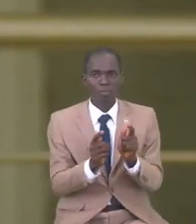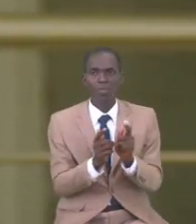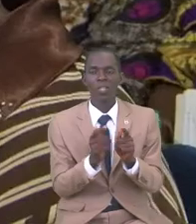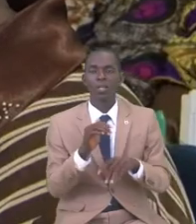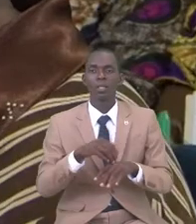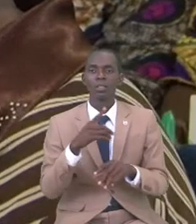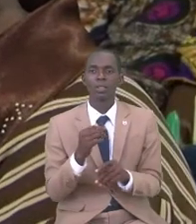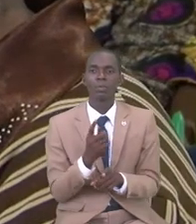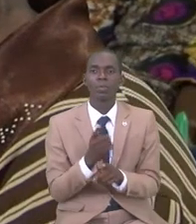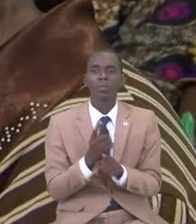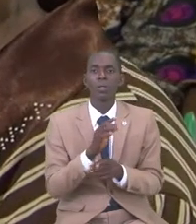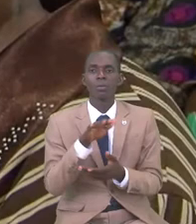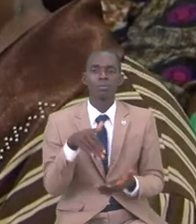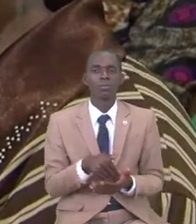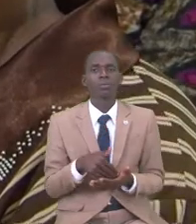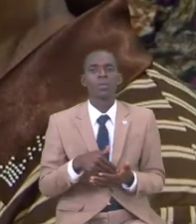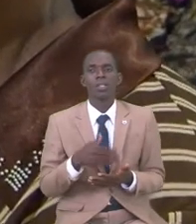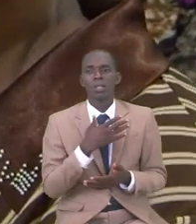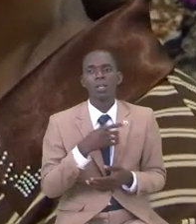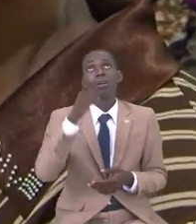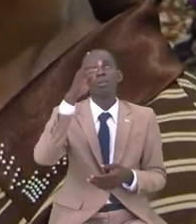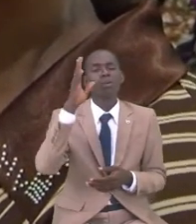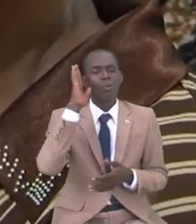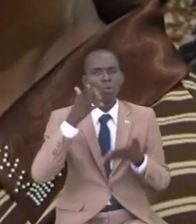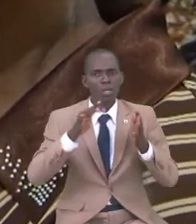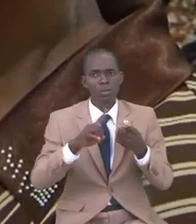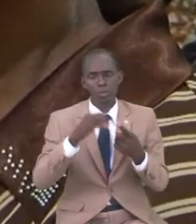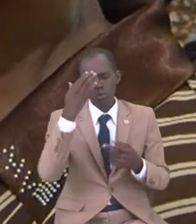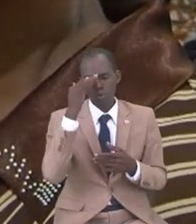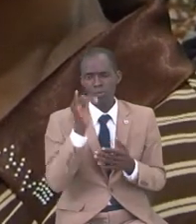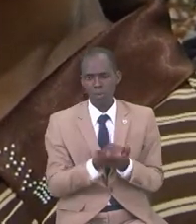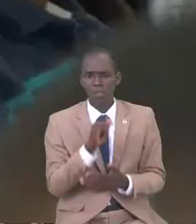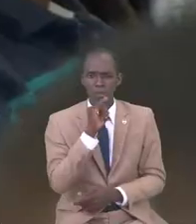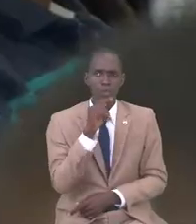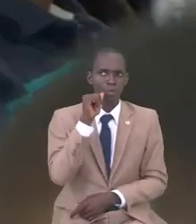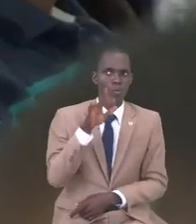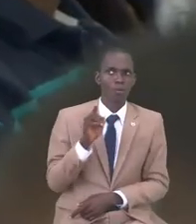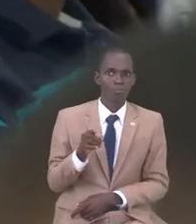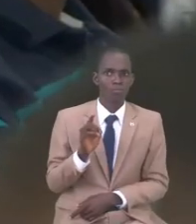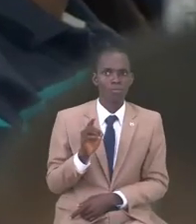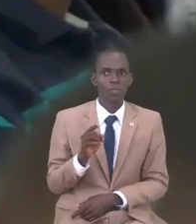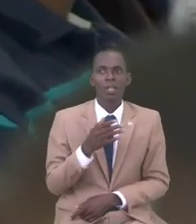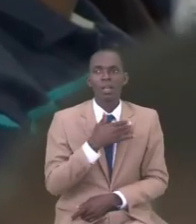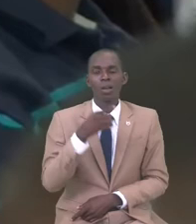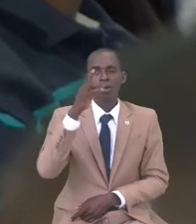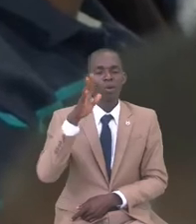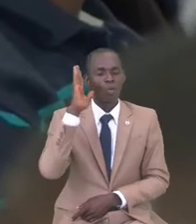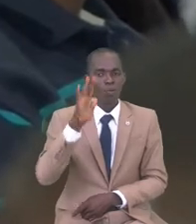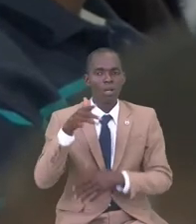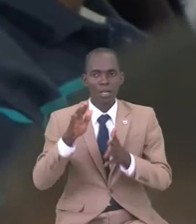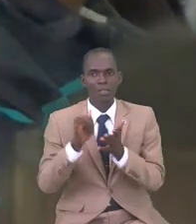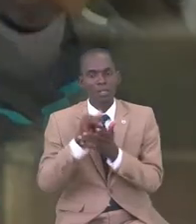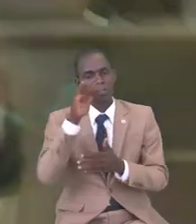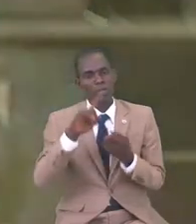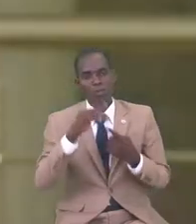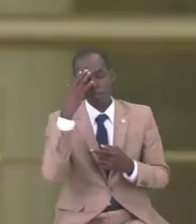spot. And God will let you know that the woman I was talking about. And God will let that woman know